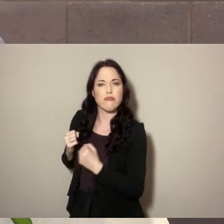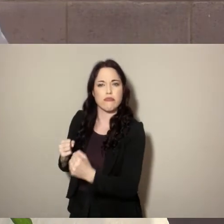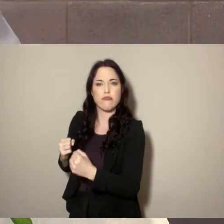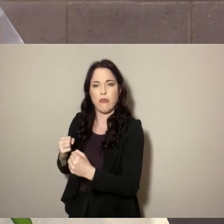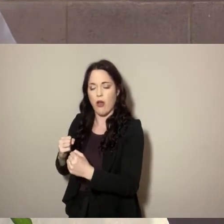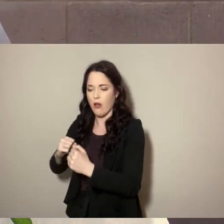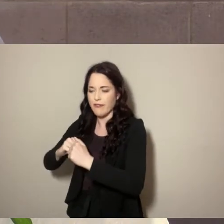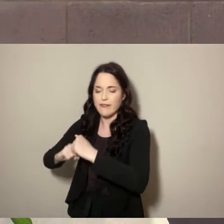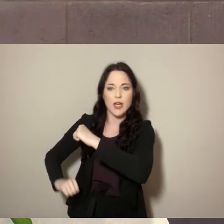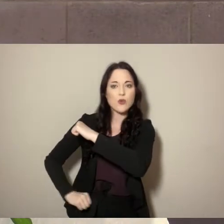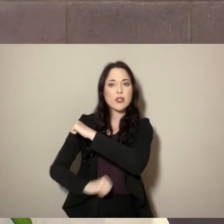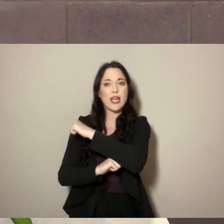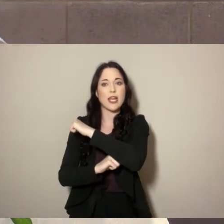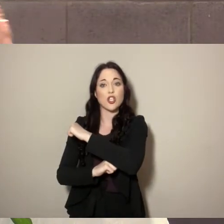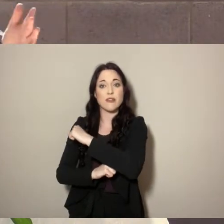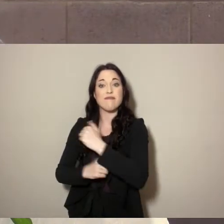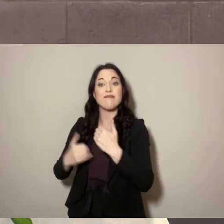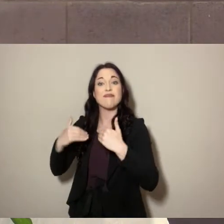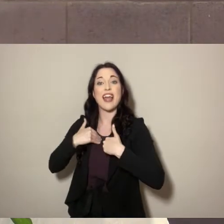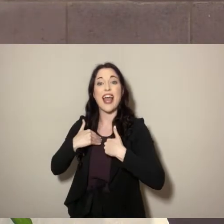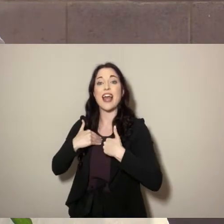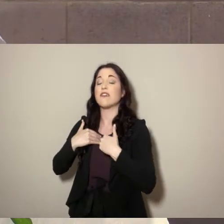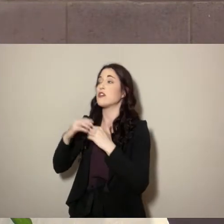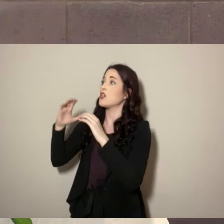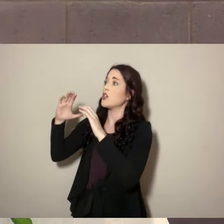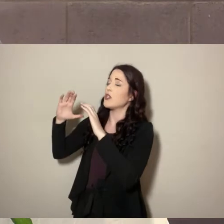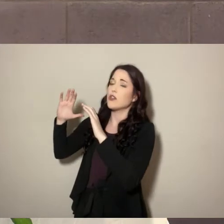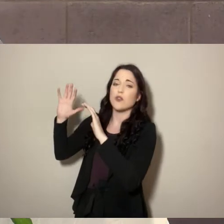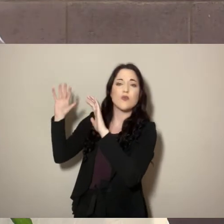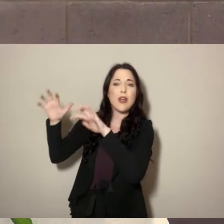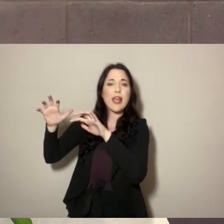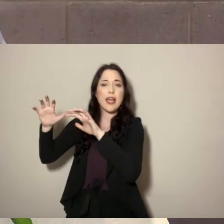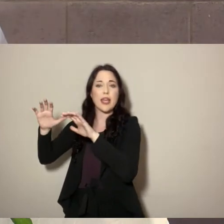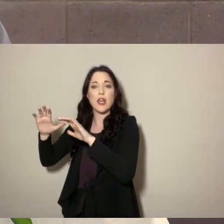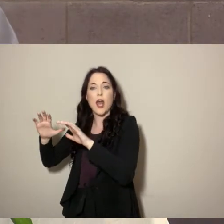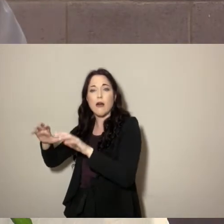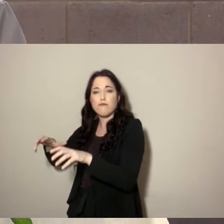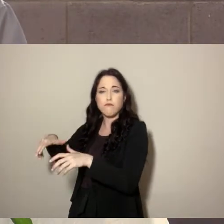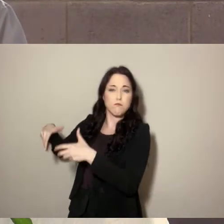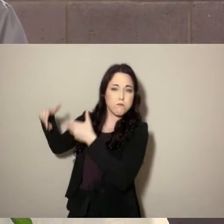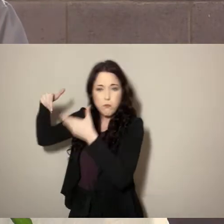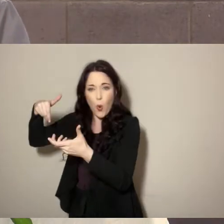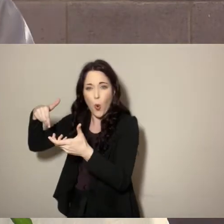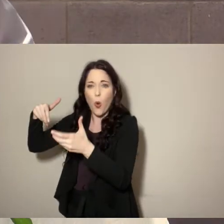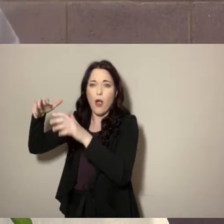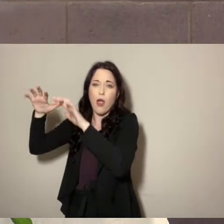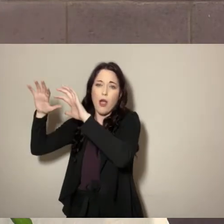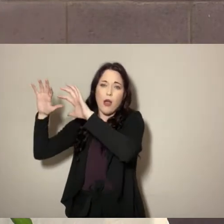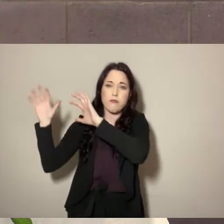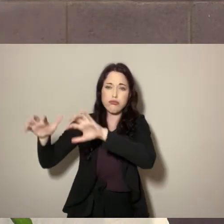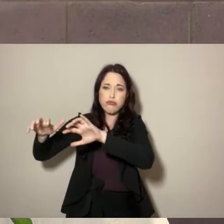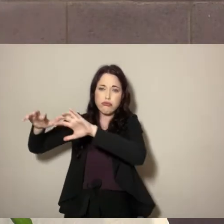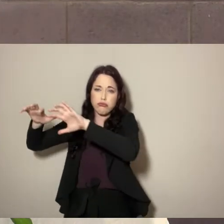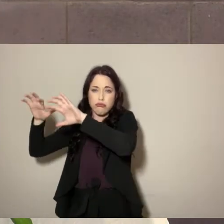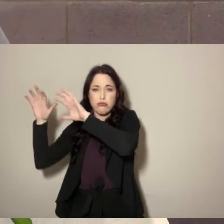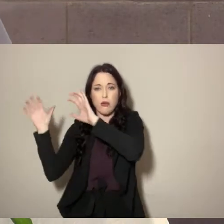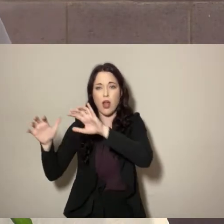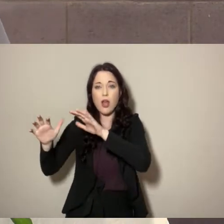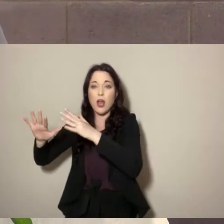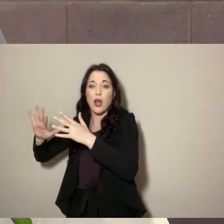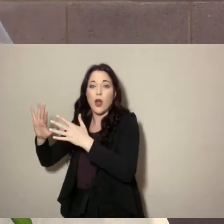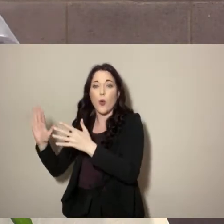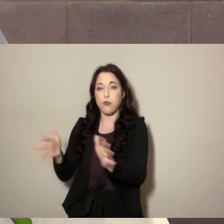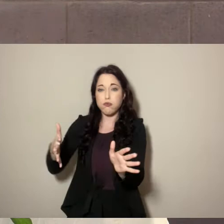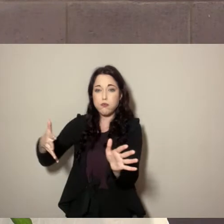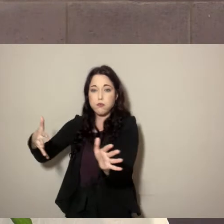just ordinary rains, but those sideways rains that turn your umbrella inside out. And the winds blew and the rain